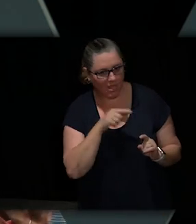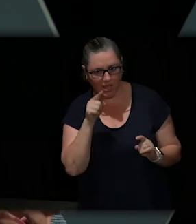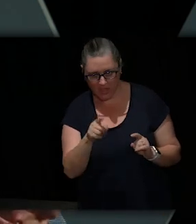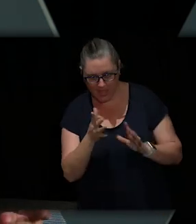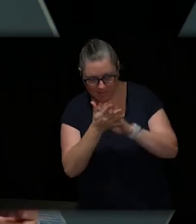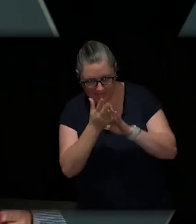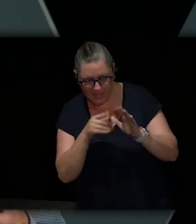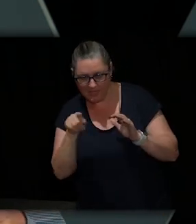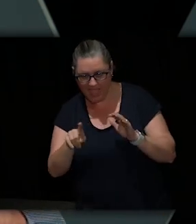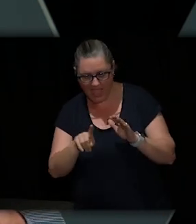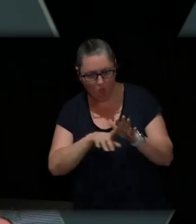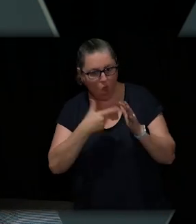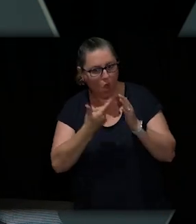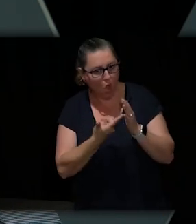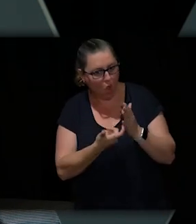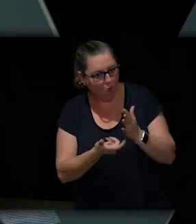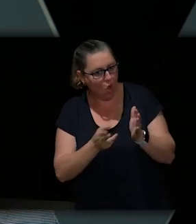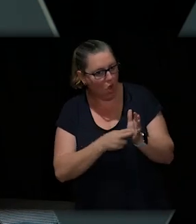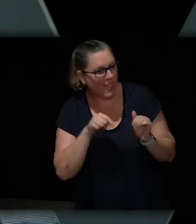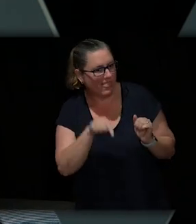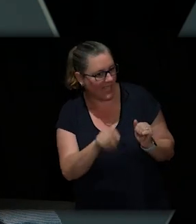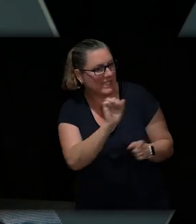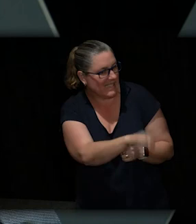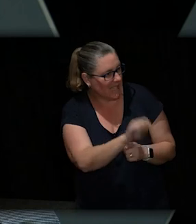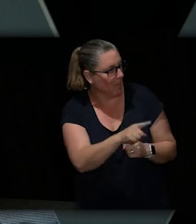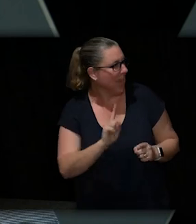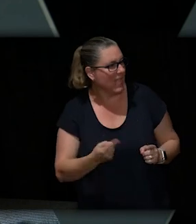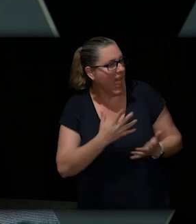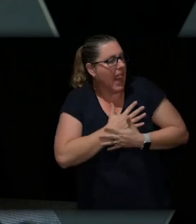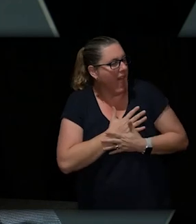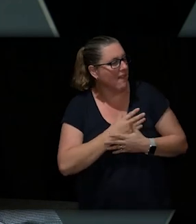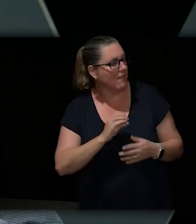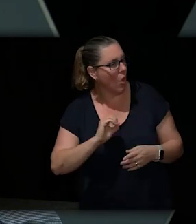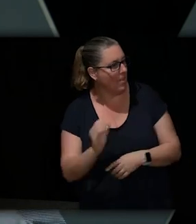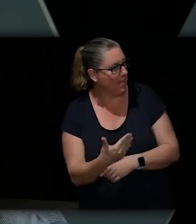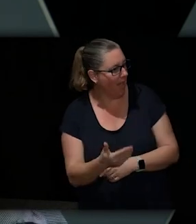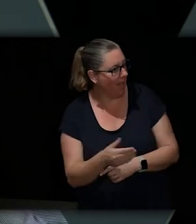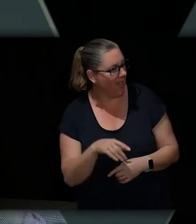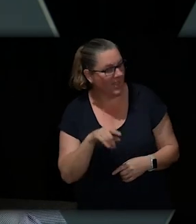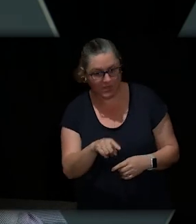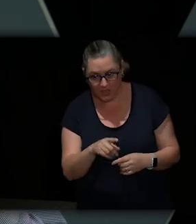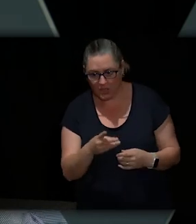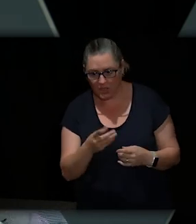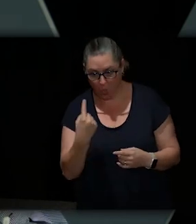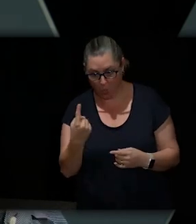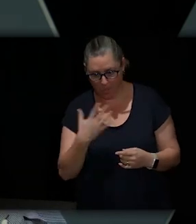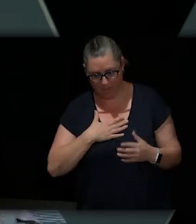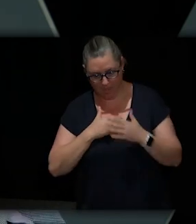into it because they loved Barack Obama. For instance, one of my friends who's from Philadelphia, I'm from